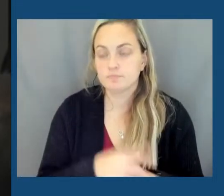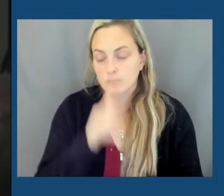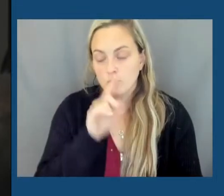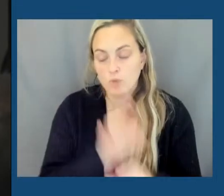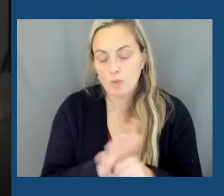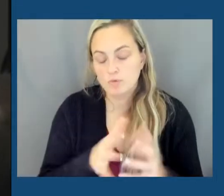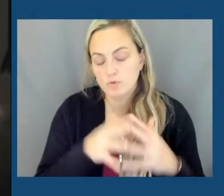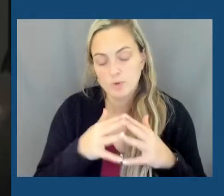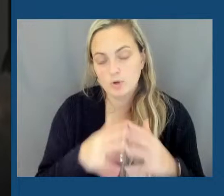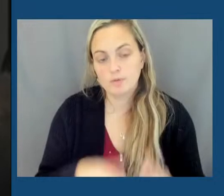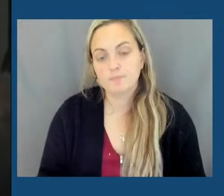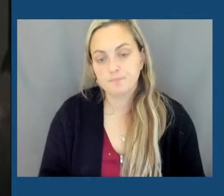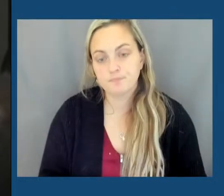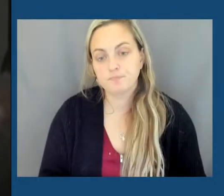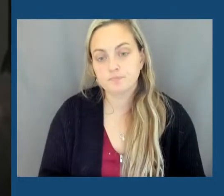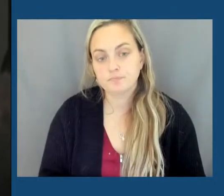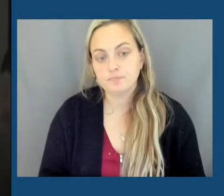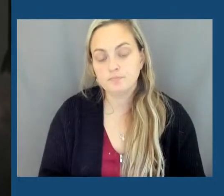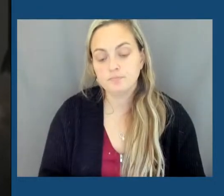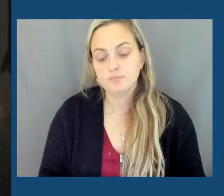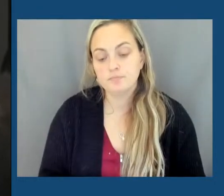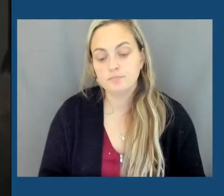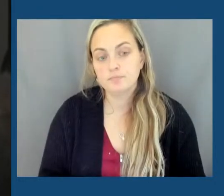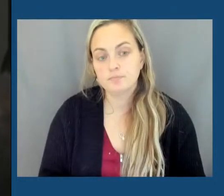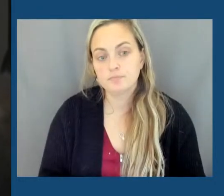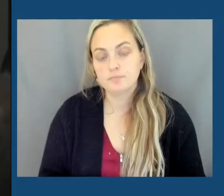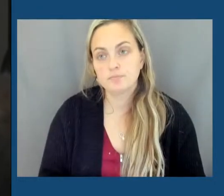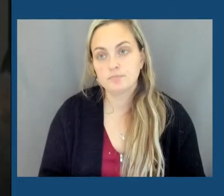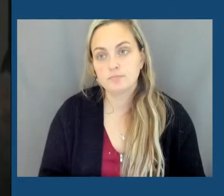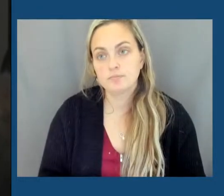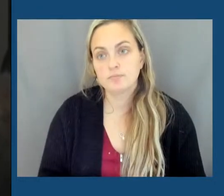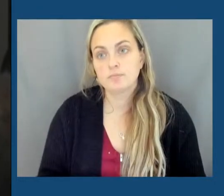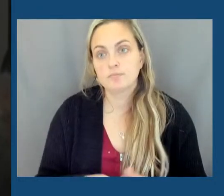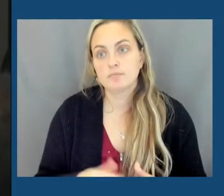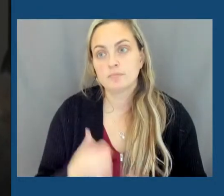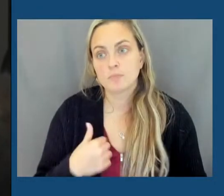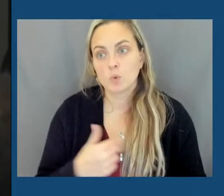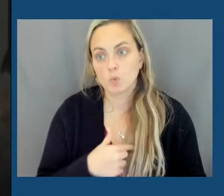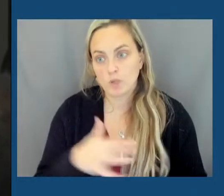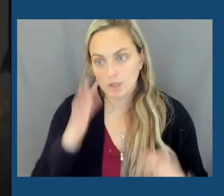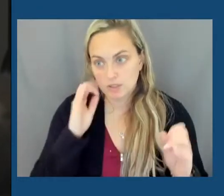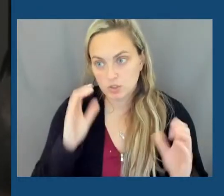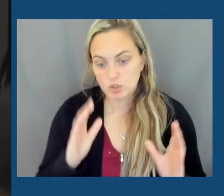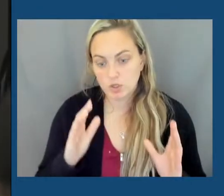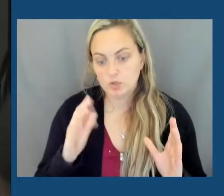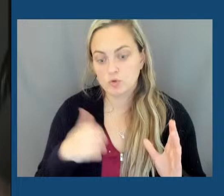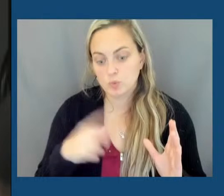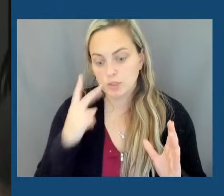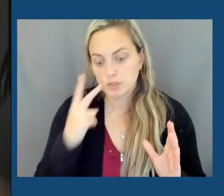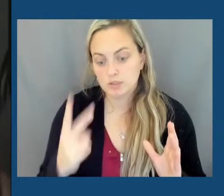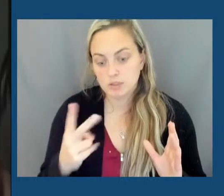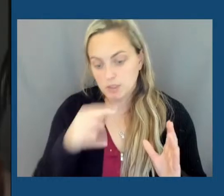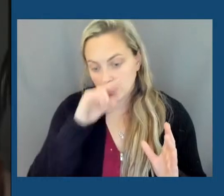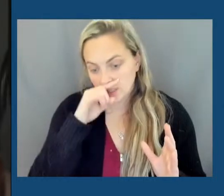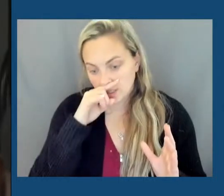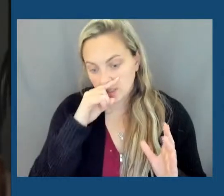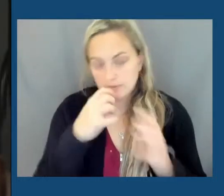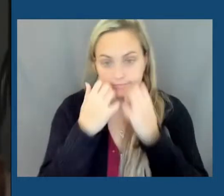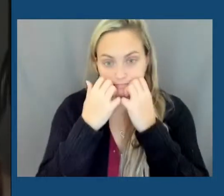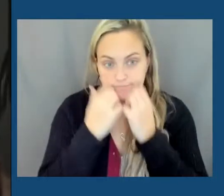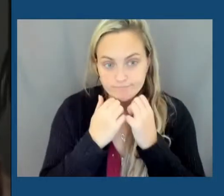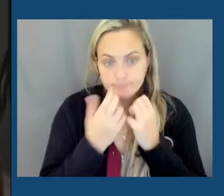America. The kind of and with we as educators, we see kids' passions and our